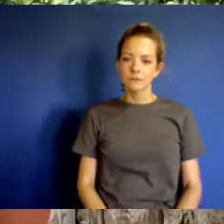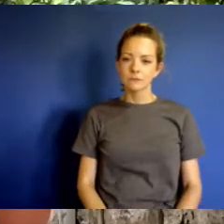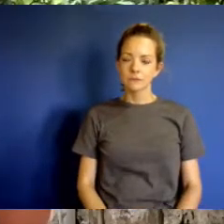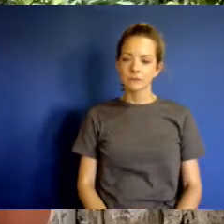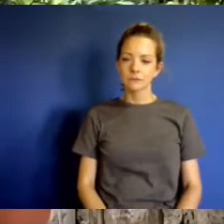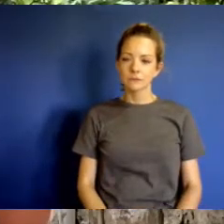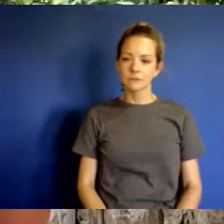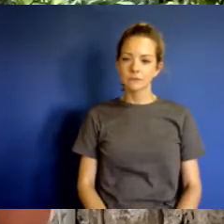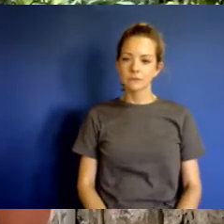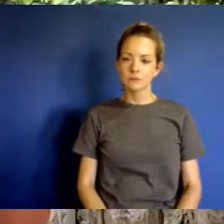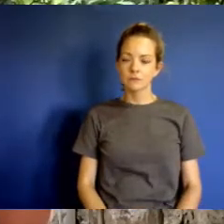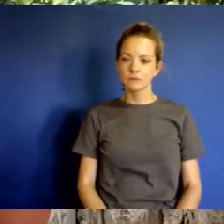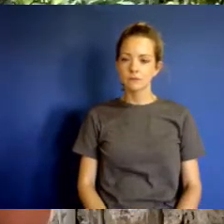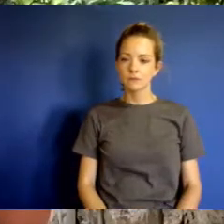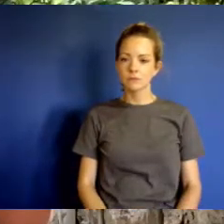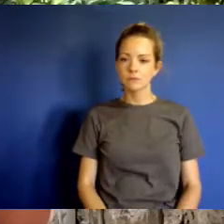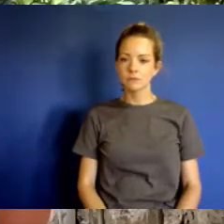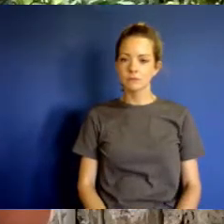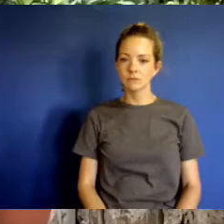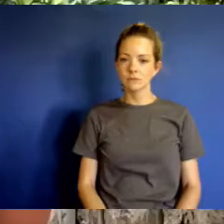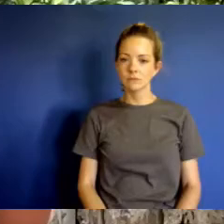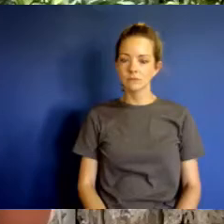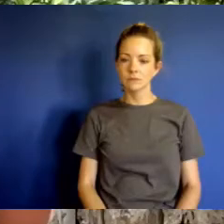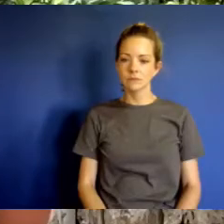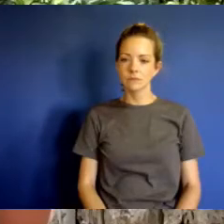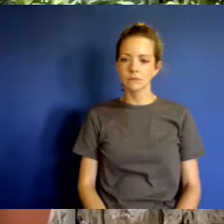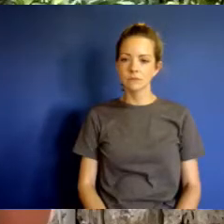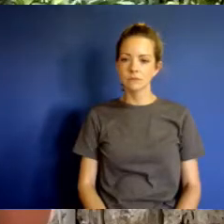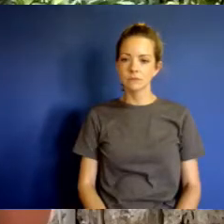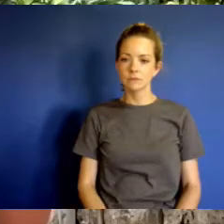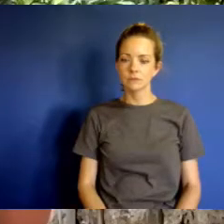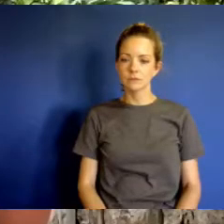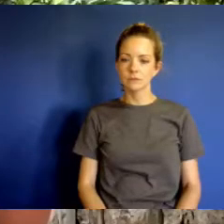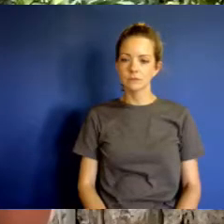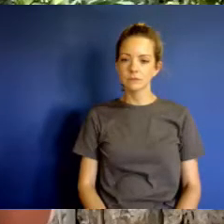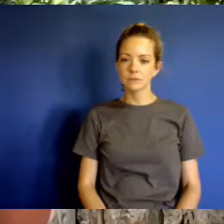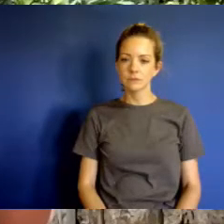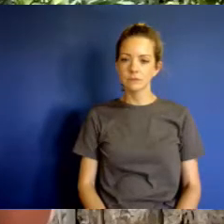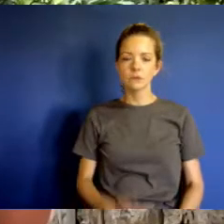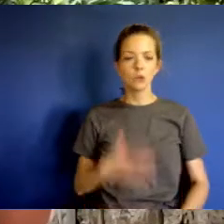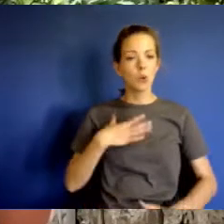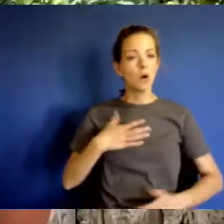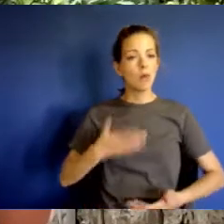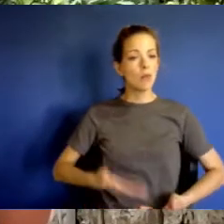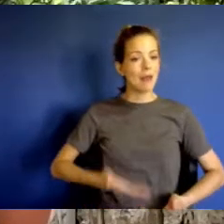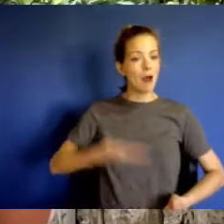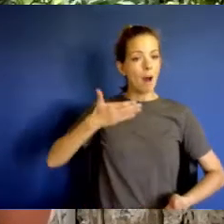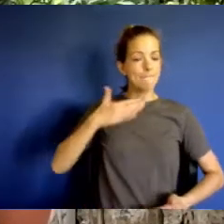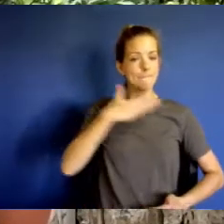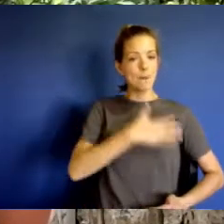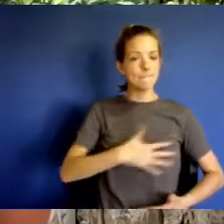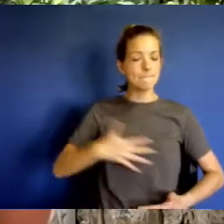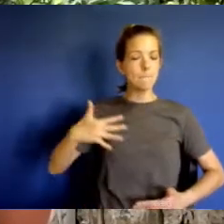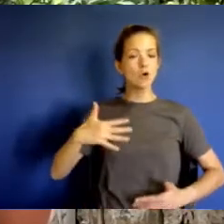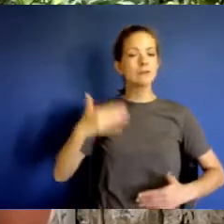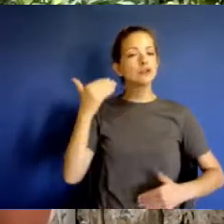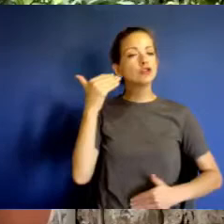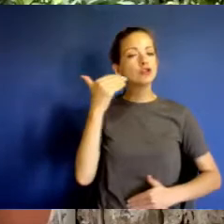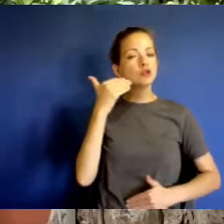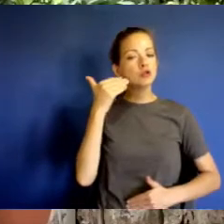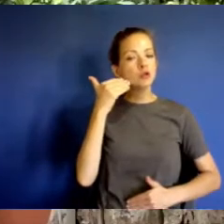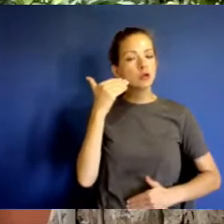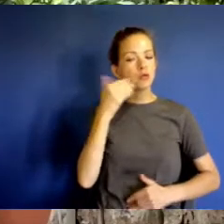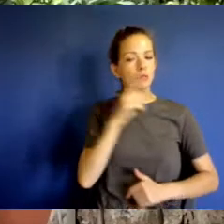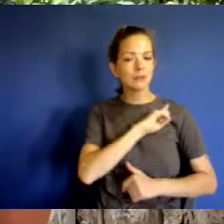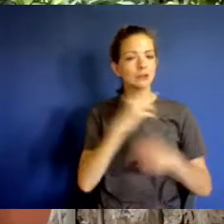And almost soften into the pose. So feel like the upper body is soft because the shoulders are drawn